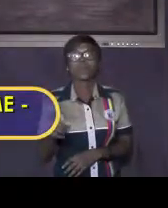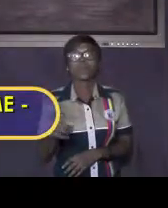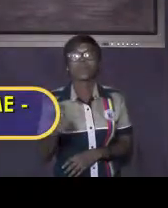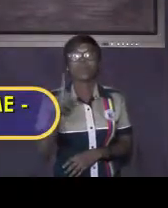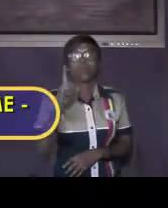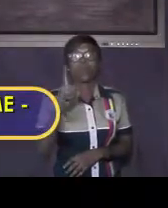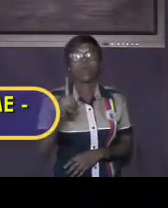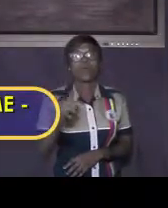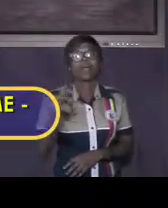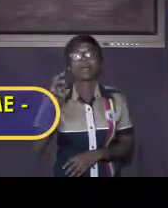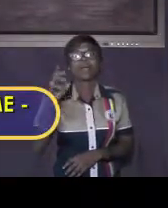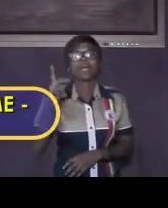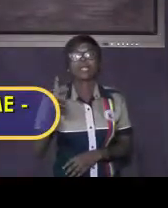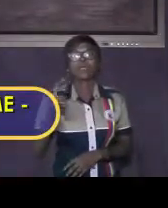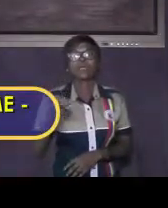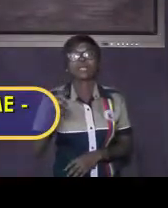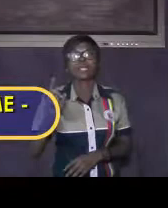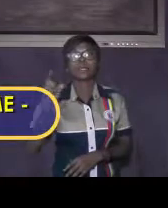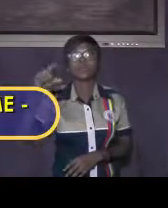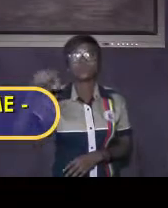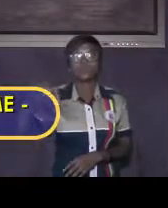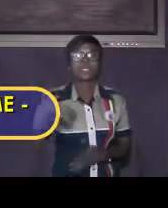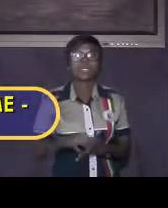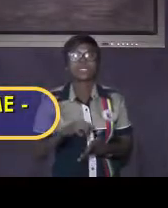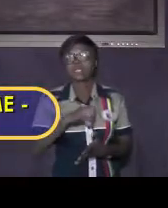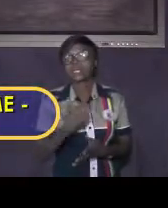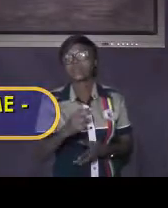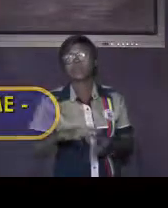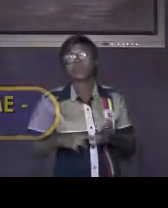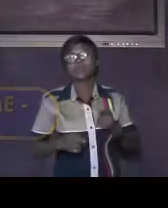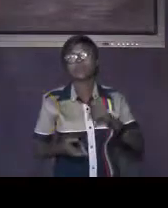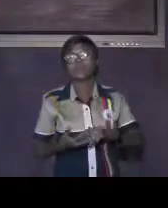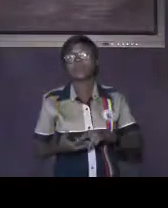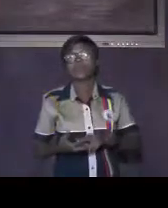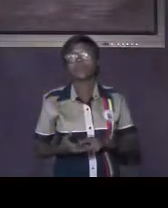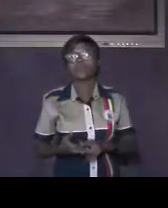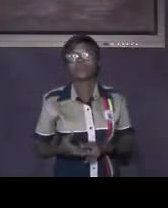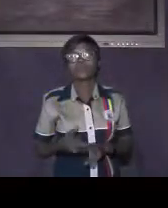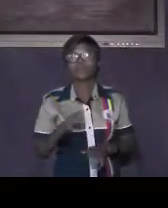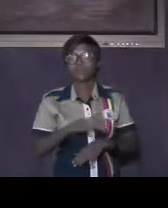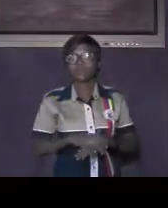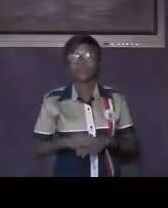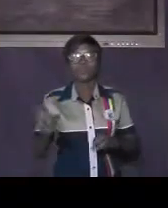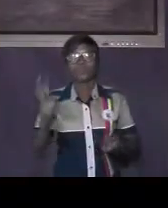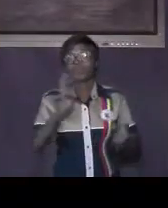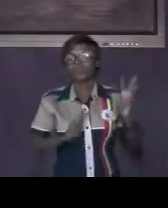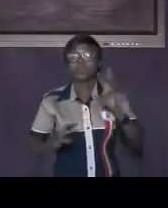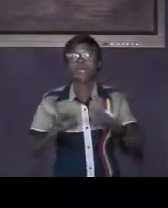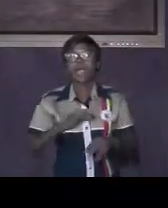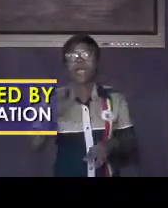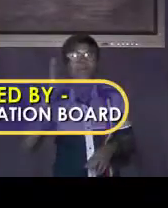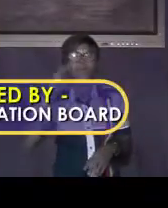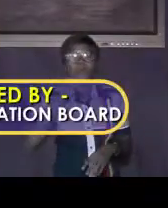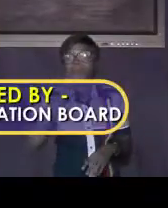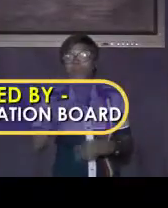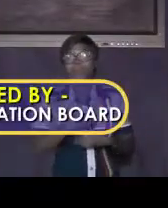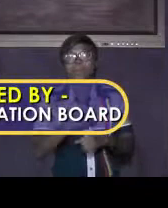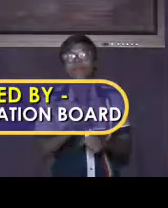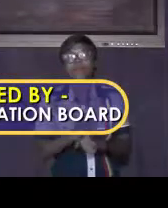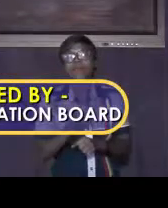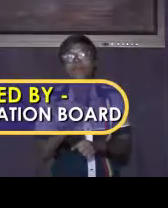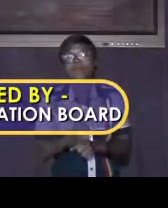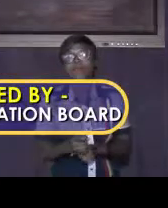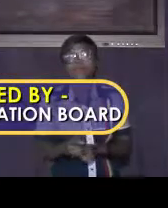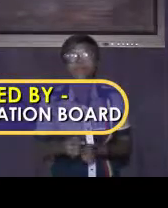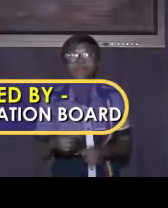hectares is 1 kilometer square. That's another relationship to keep down at the back of your mind. But don't worry, I won't make you cram it. I'll